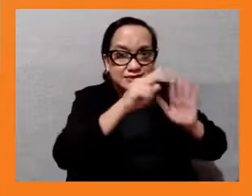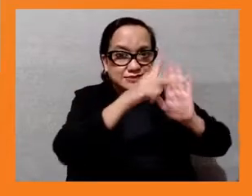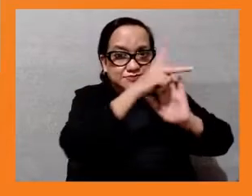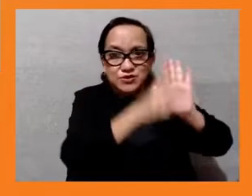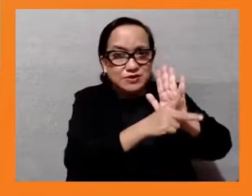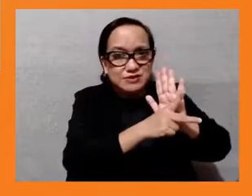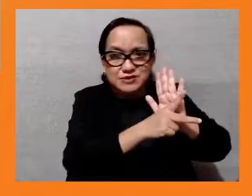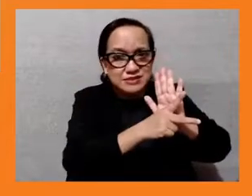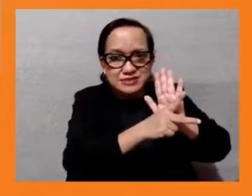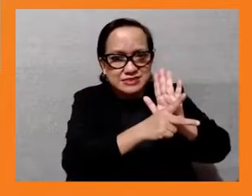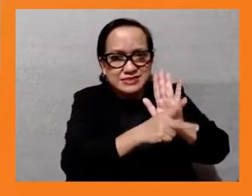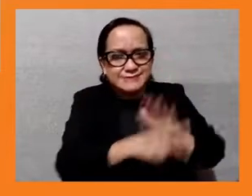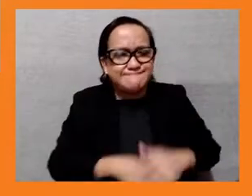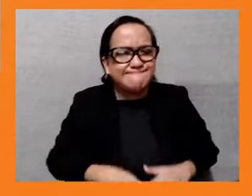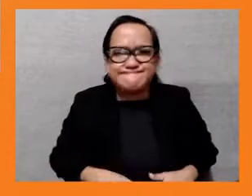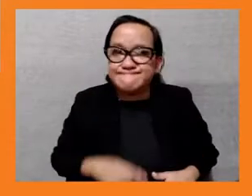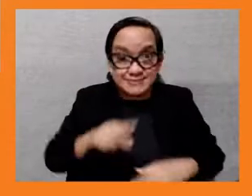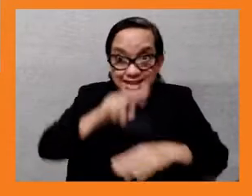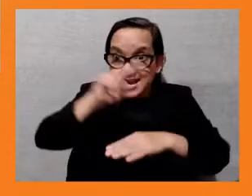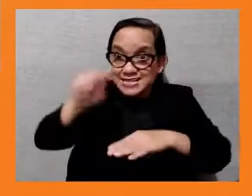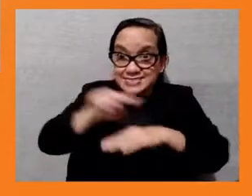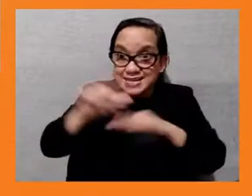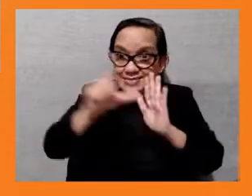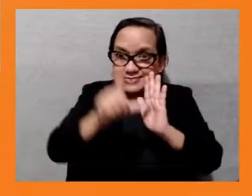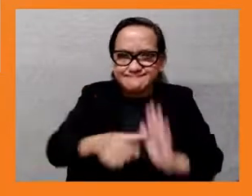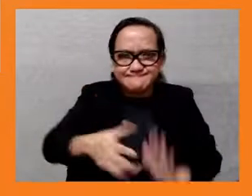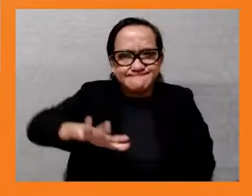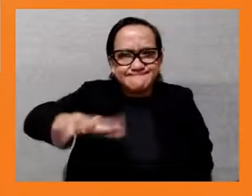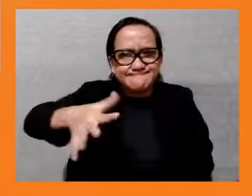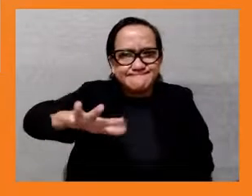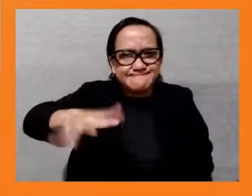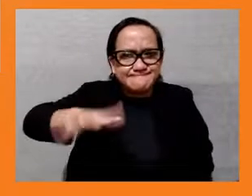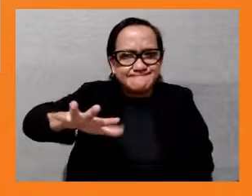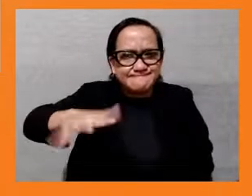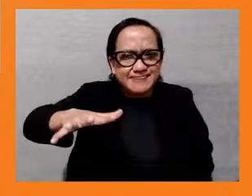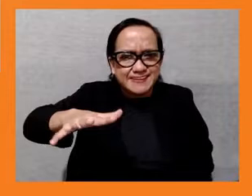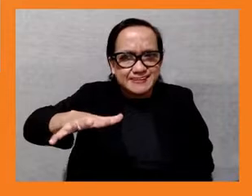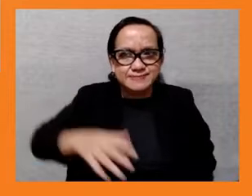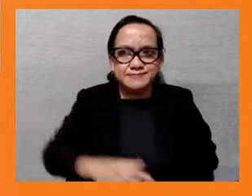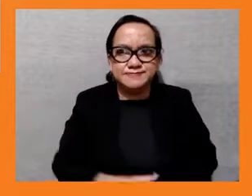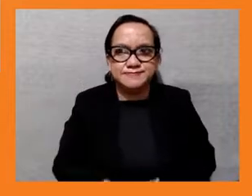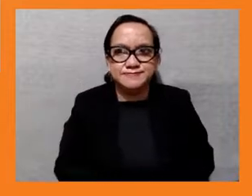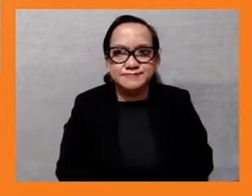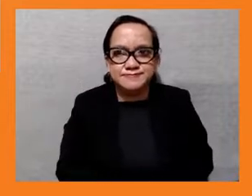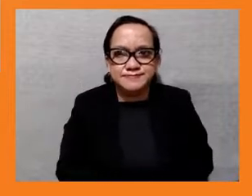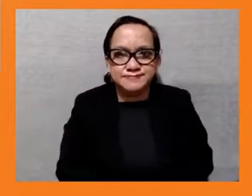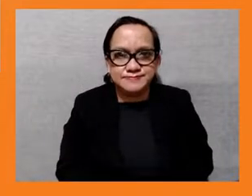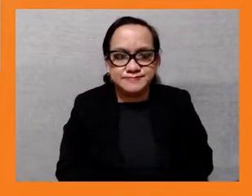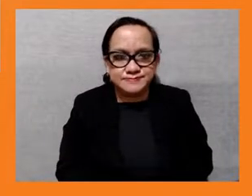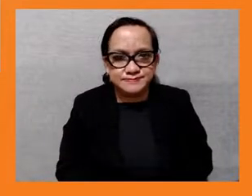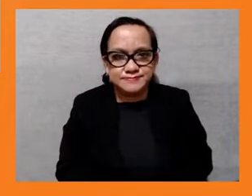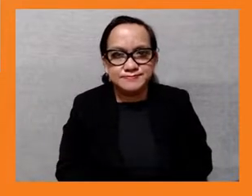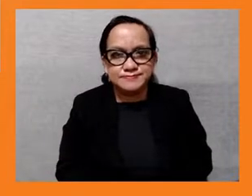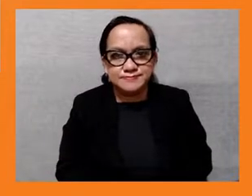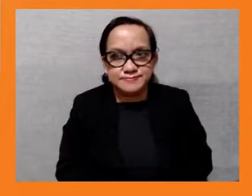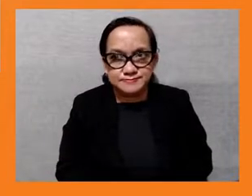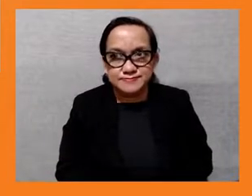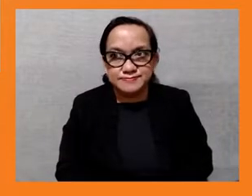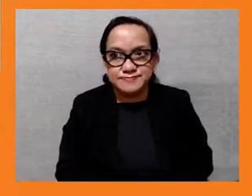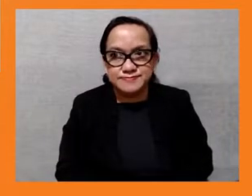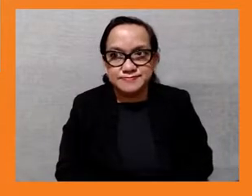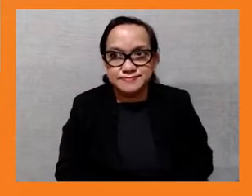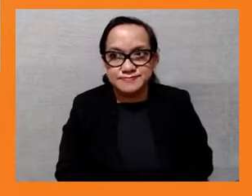including companies and contractors carrying out the work. Lastly, these gaps and lessons on safeguards should